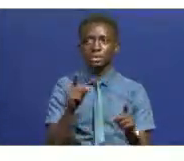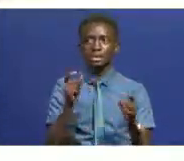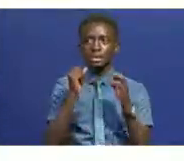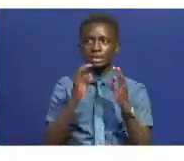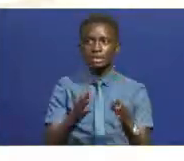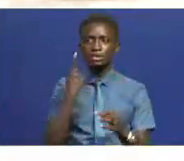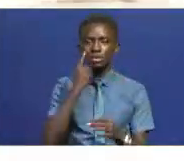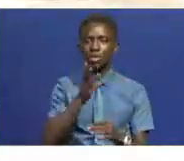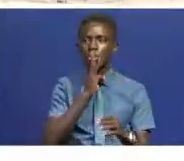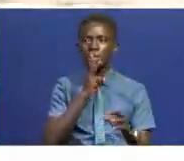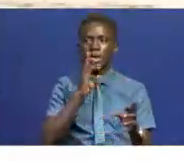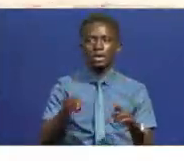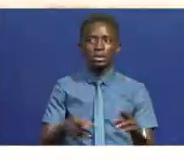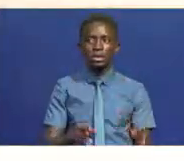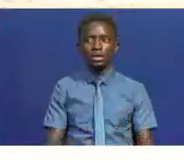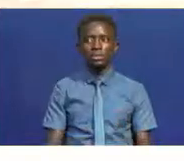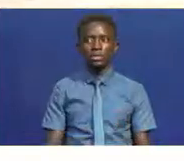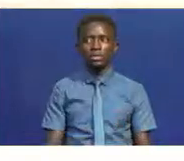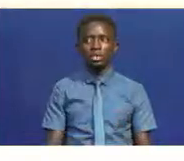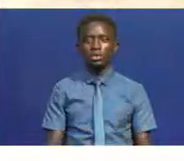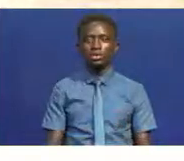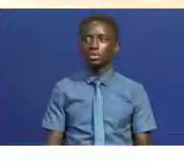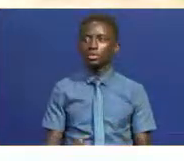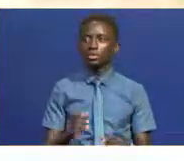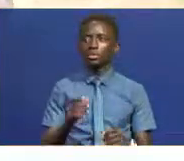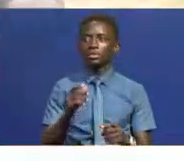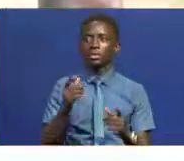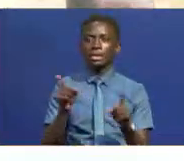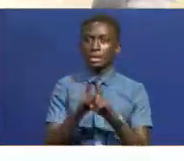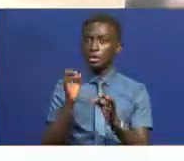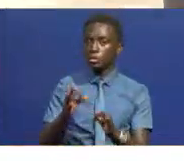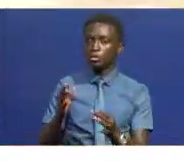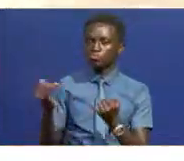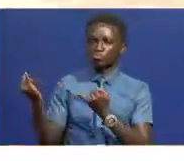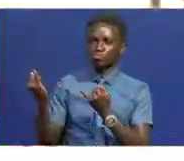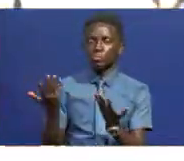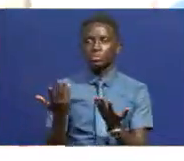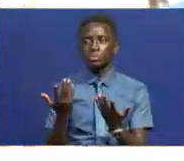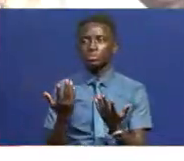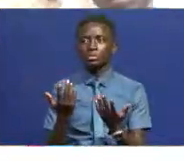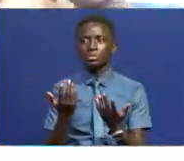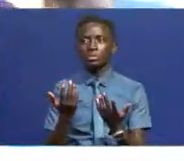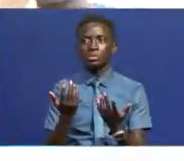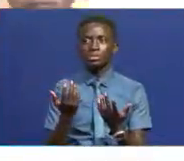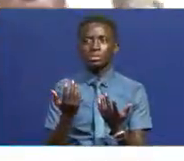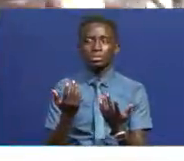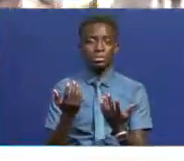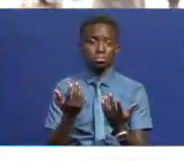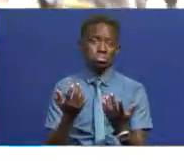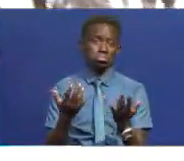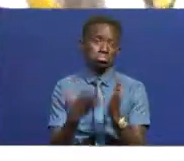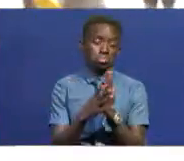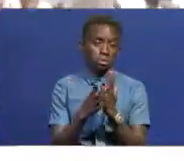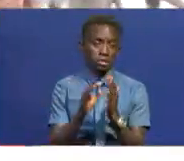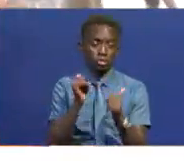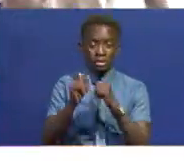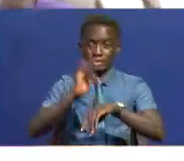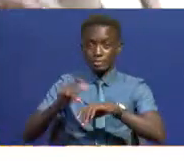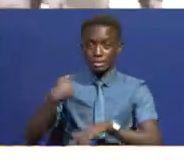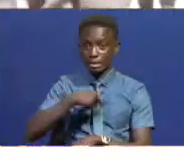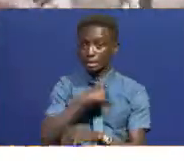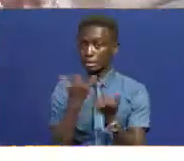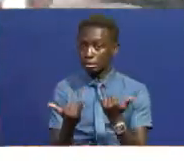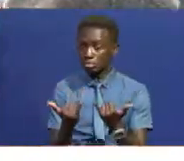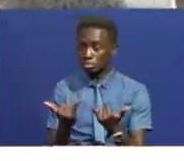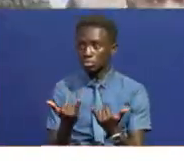otherwise. Tunakaa tu. Maybe ikireduce kidogo ndio tunafuga. So the main problem affecting us as we speak now